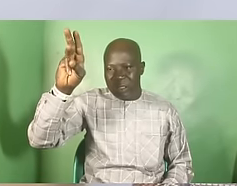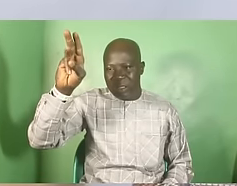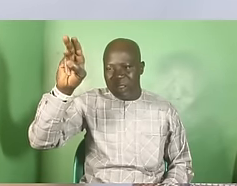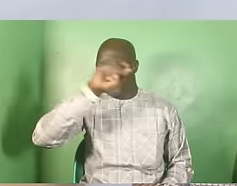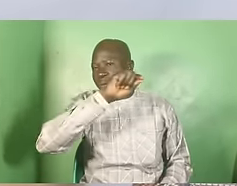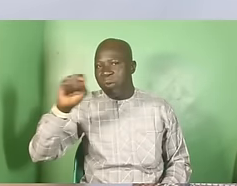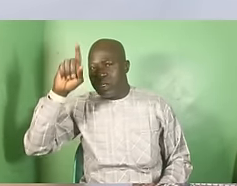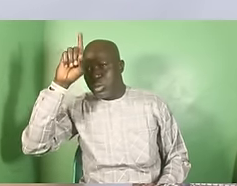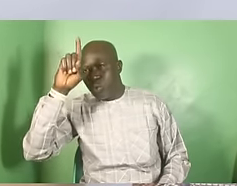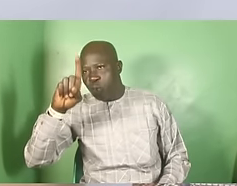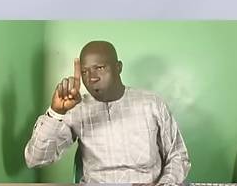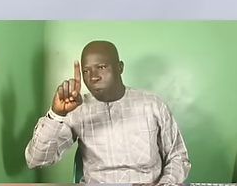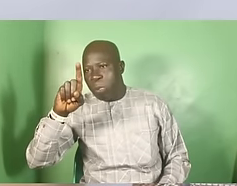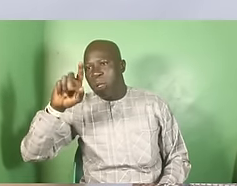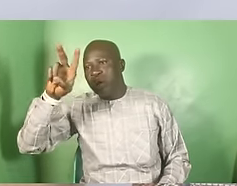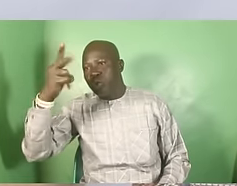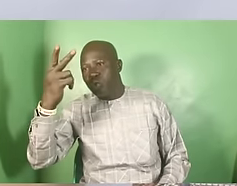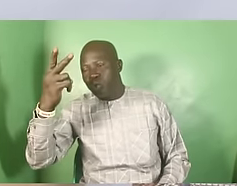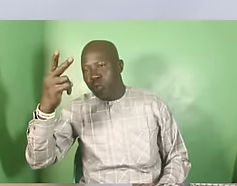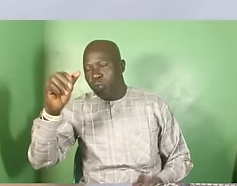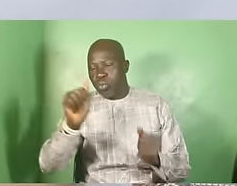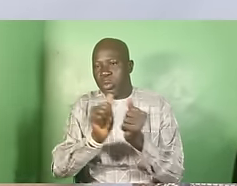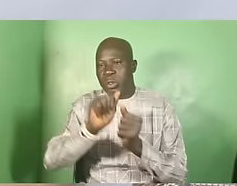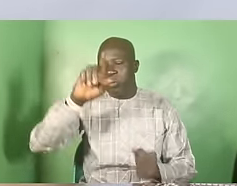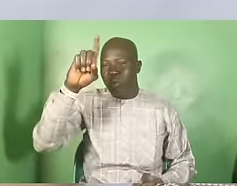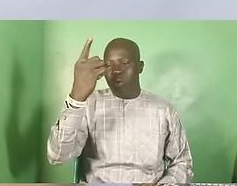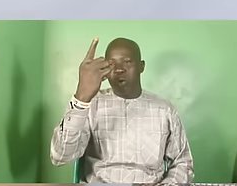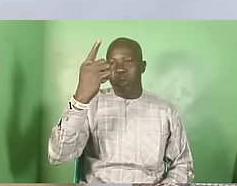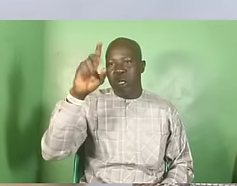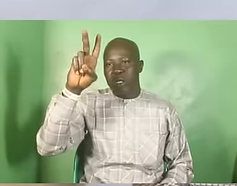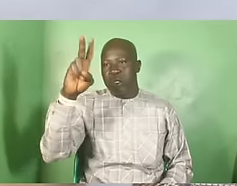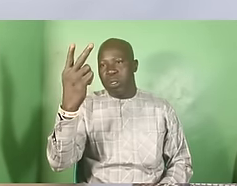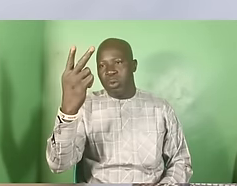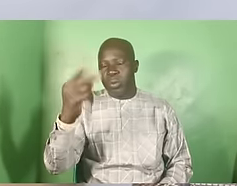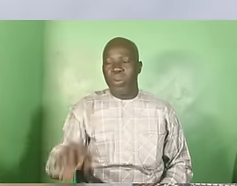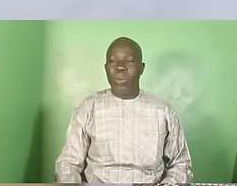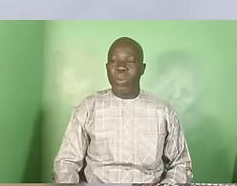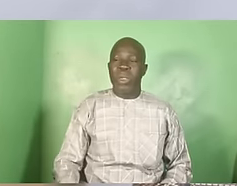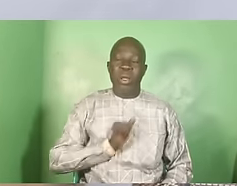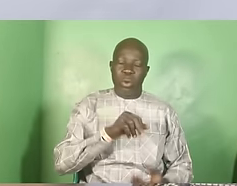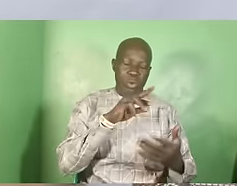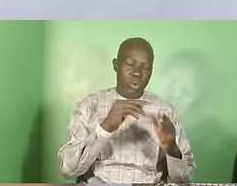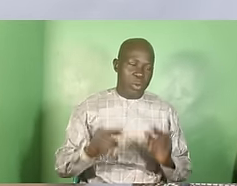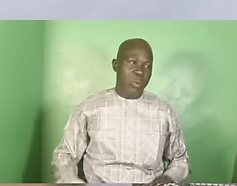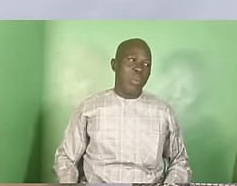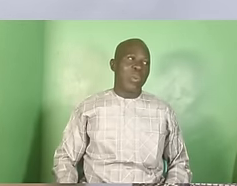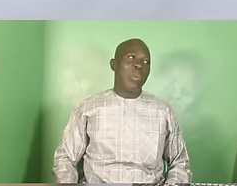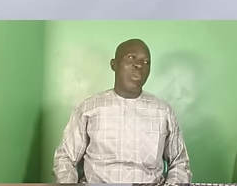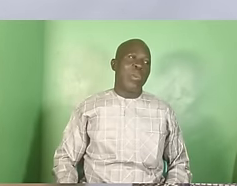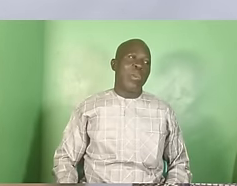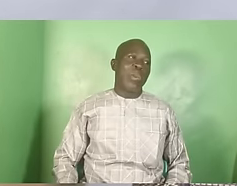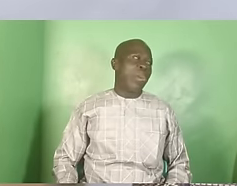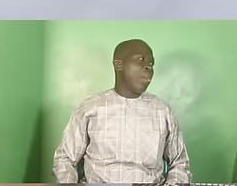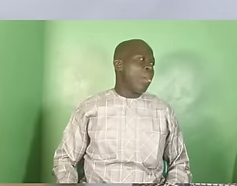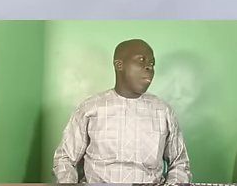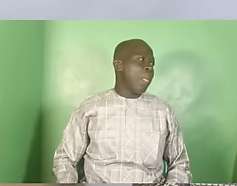16. Read verse 1. Read verse 2 with it. Verse 1. And 2. The one for